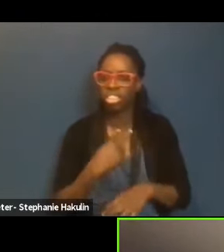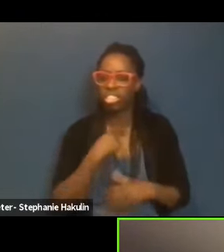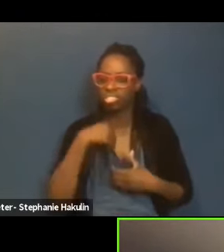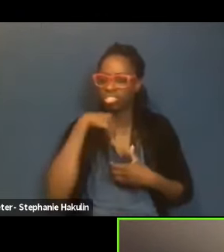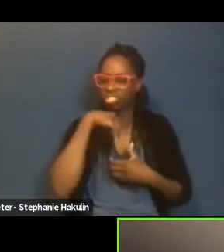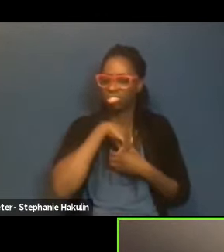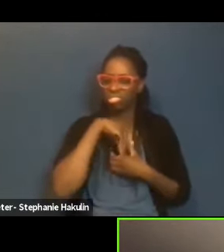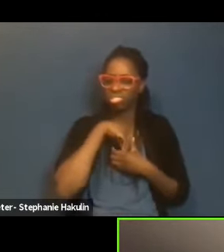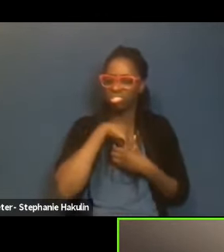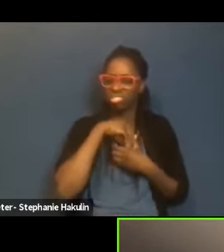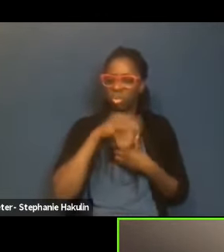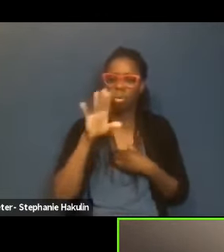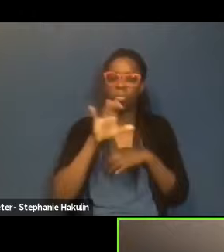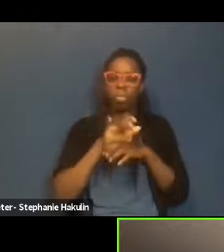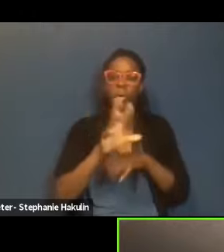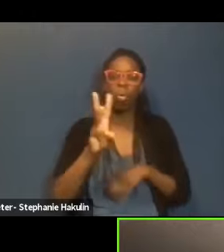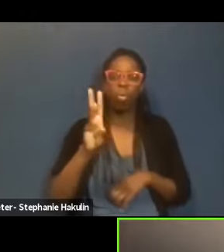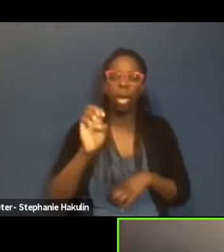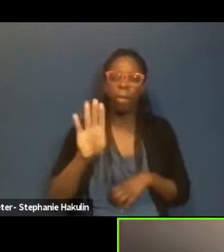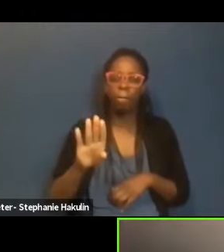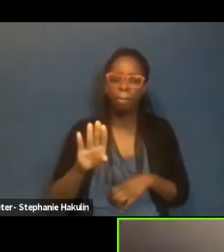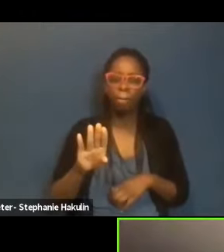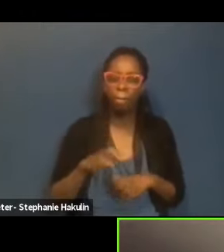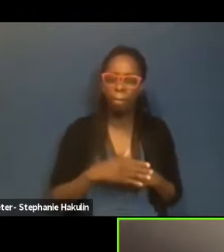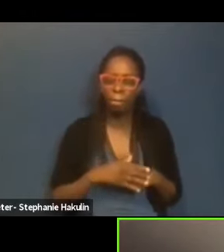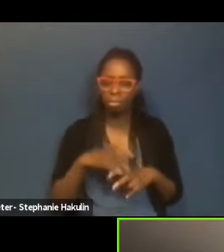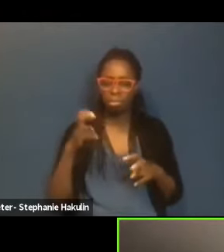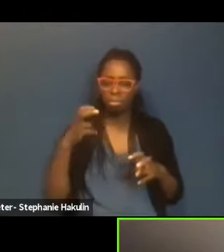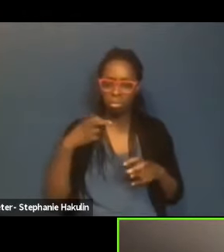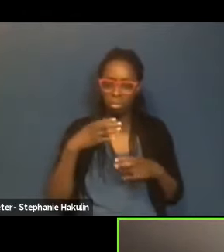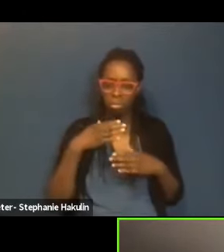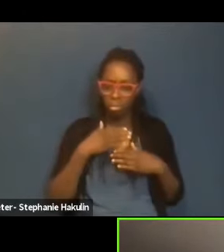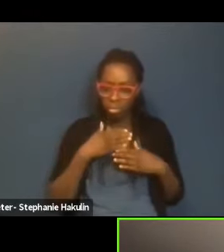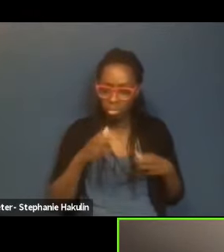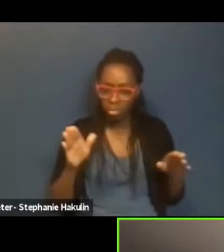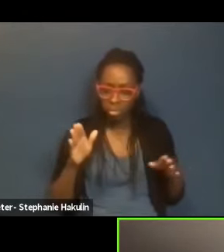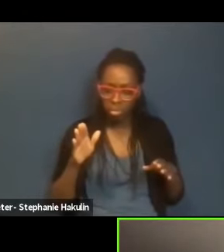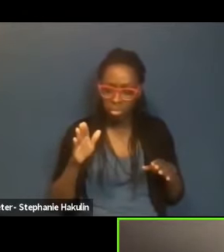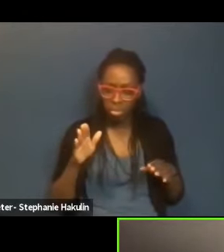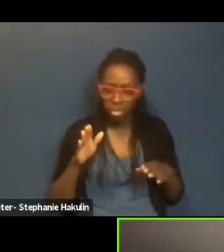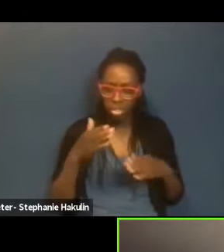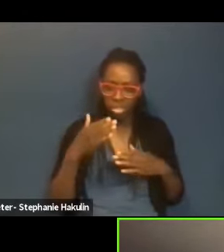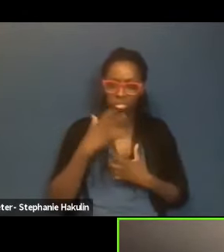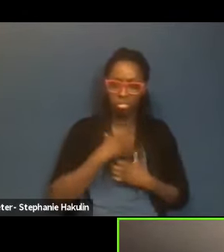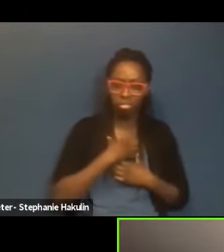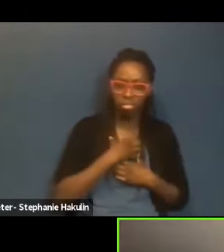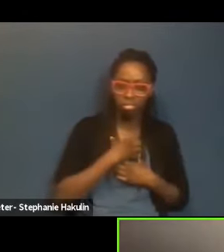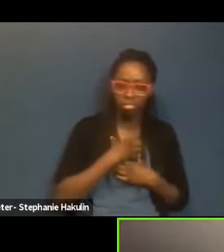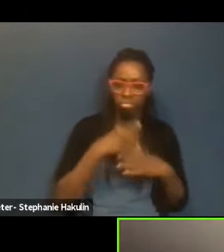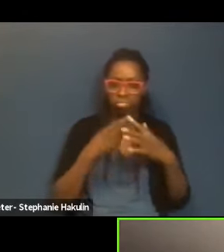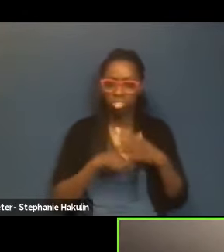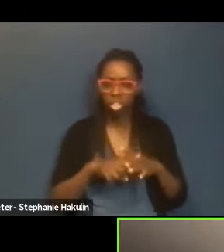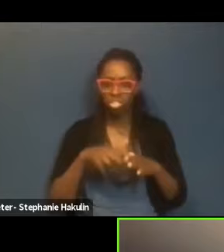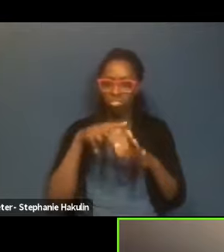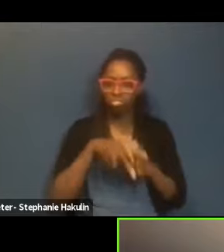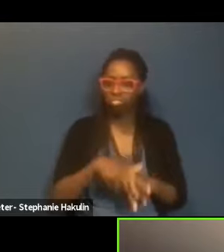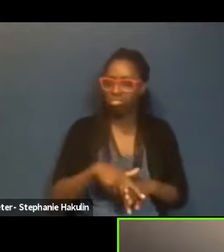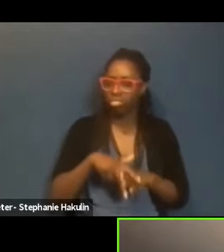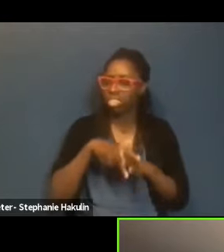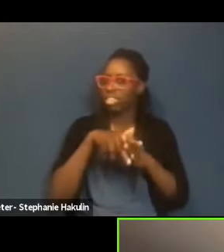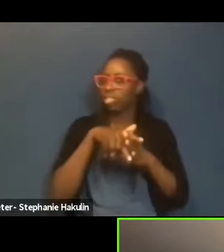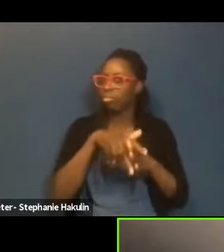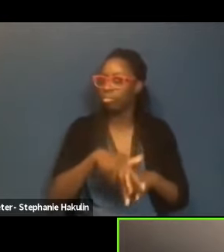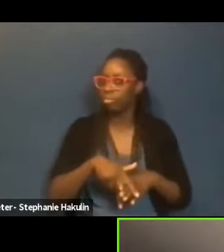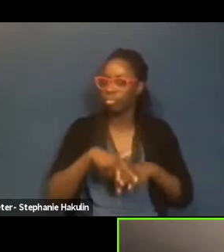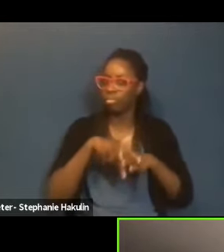blue hunger. My sadness, a ladle unto the cloudless lake above me. In the economy of dis-ease,